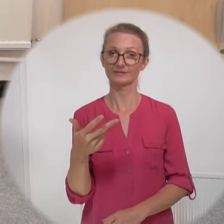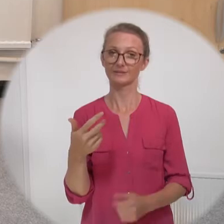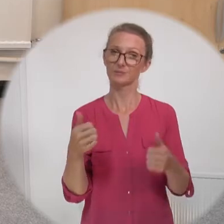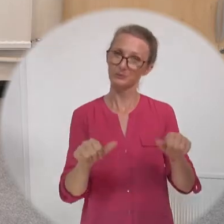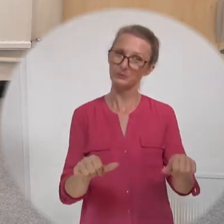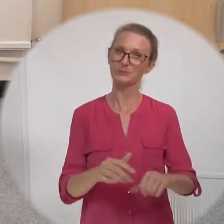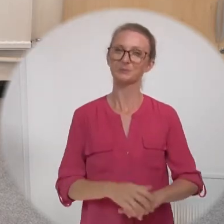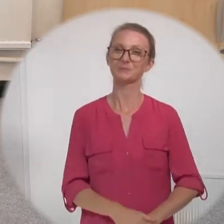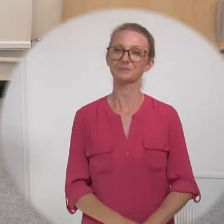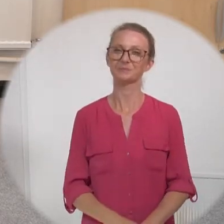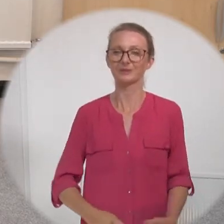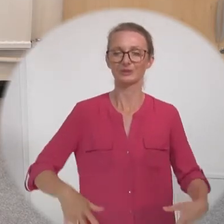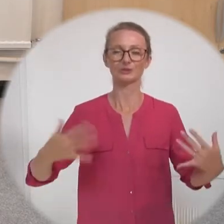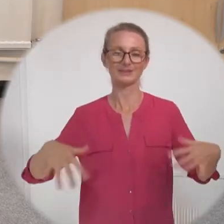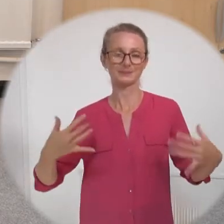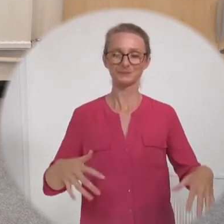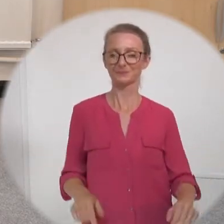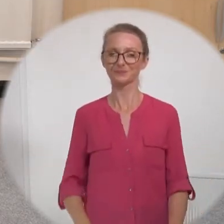8.